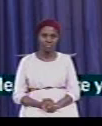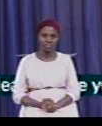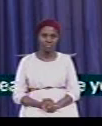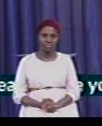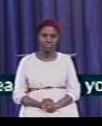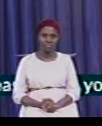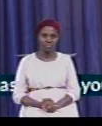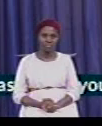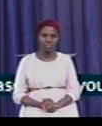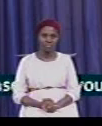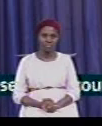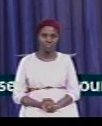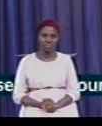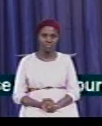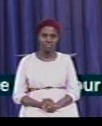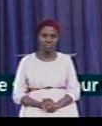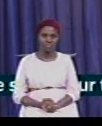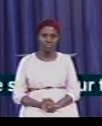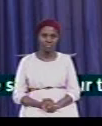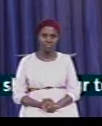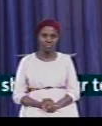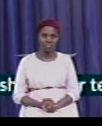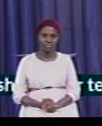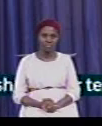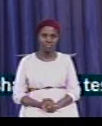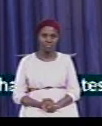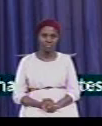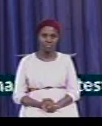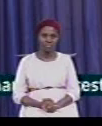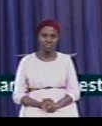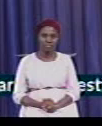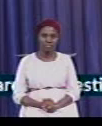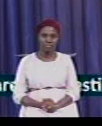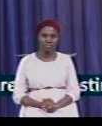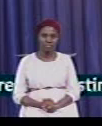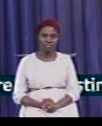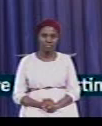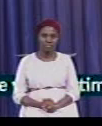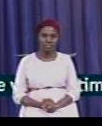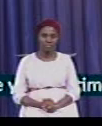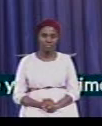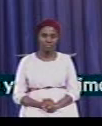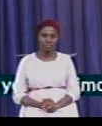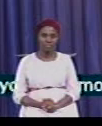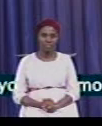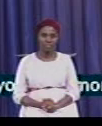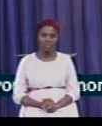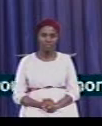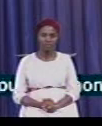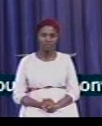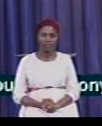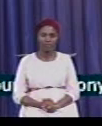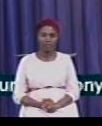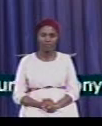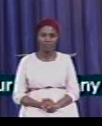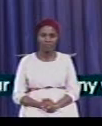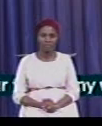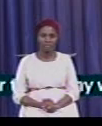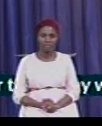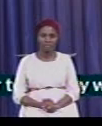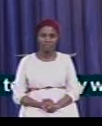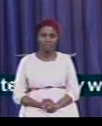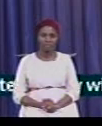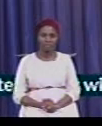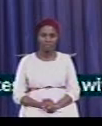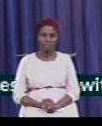na adom anada obras of pain obompai wie ni na na me gudu me bompai na me kwae no na